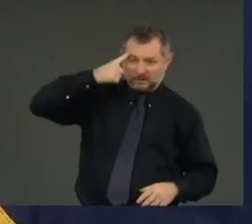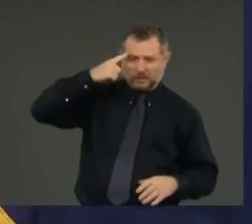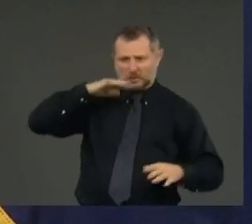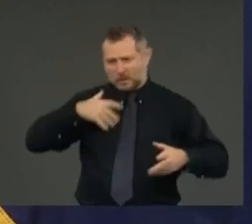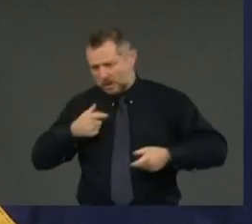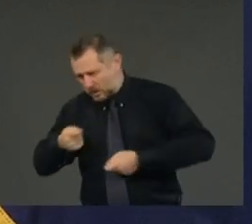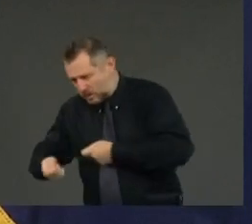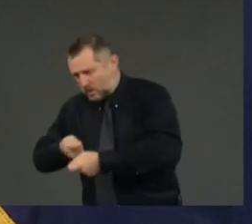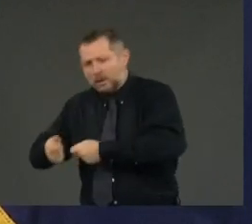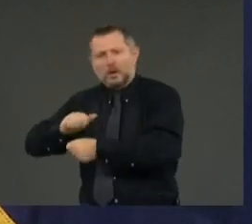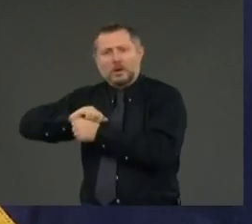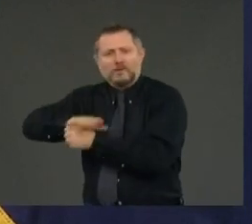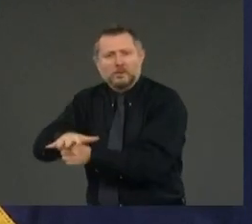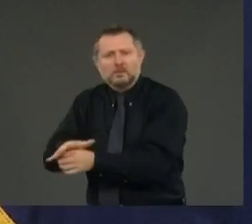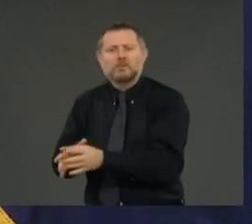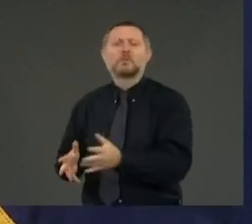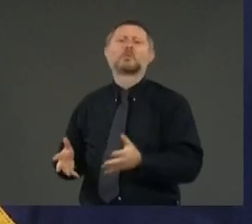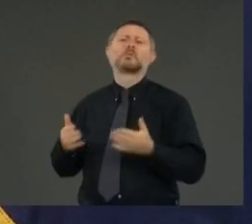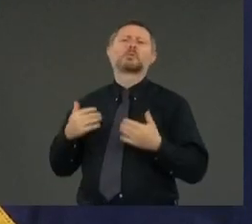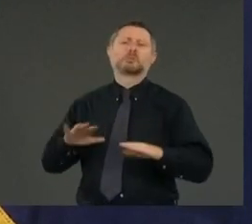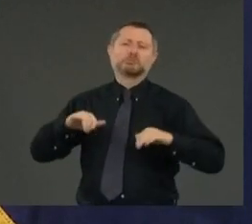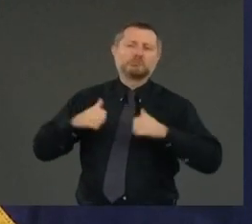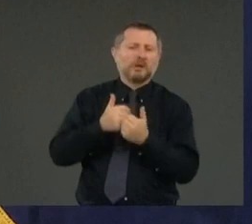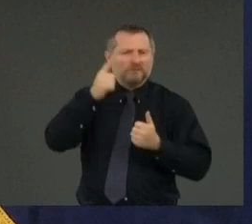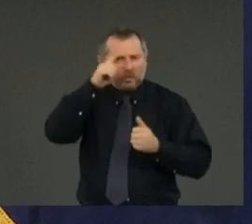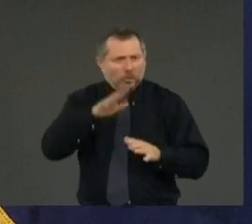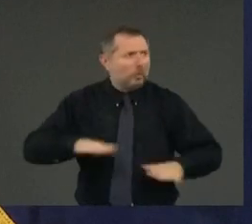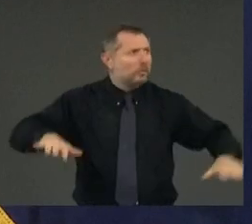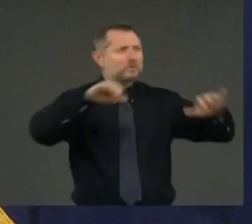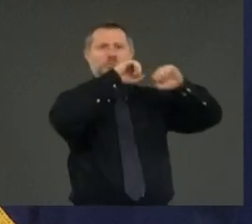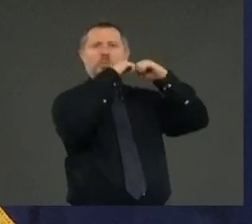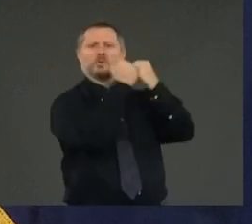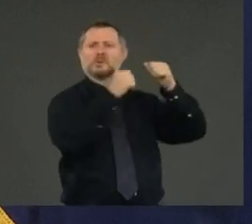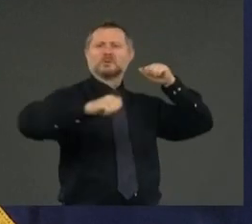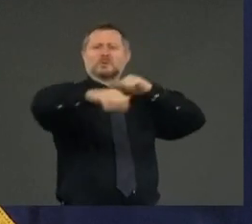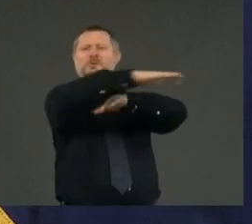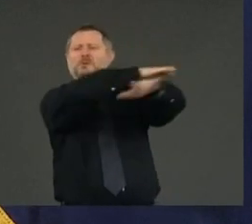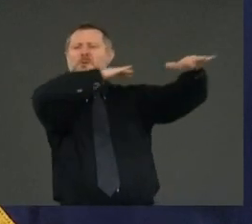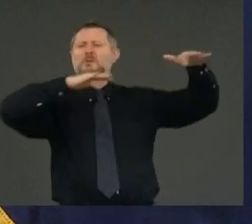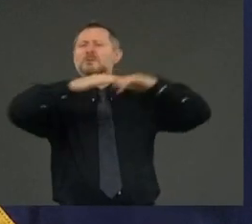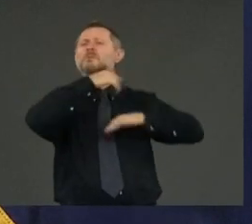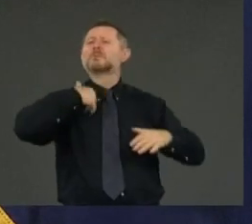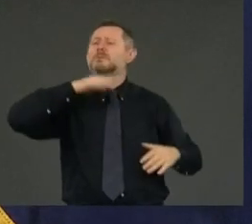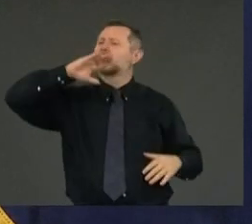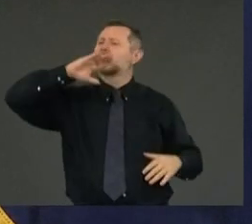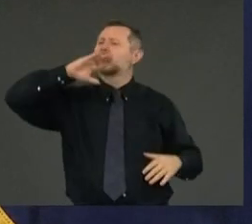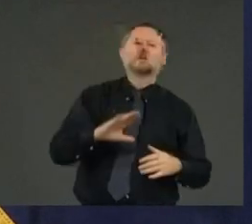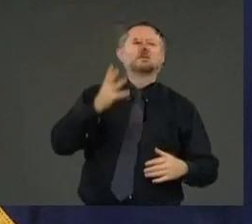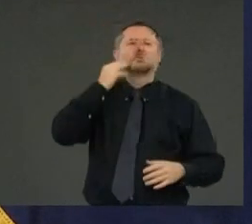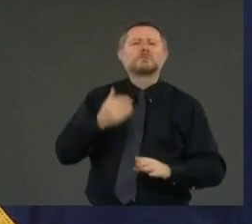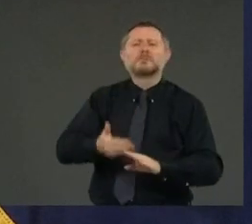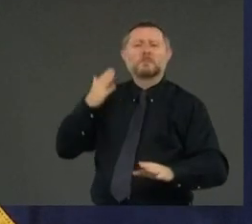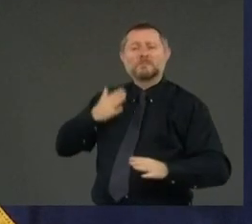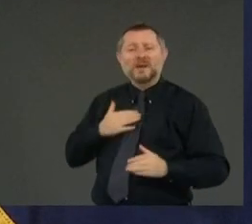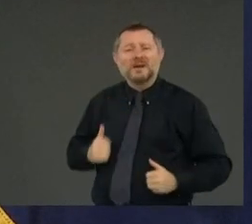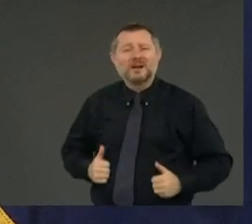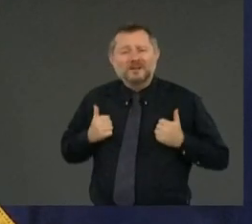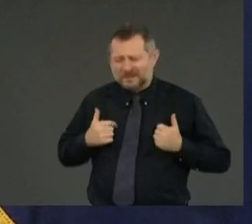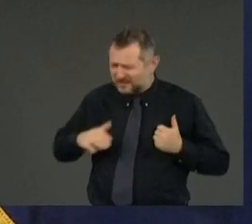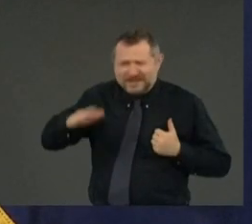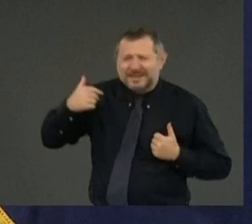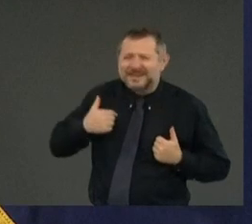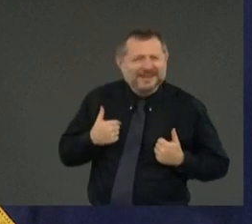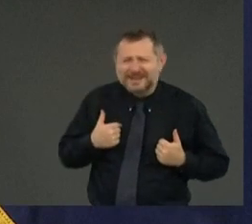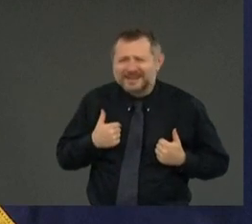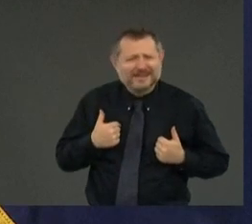coronavirus, challenge for society, unlike anything we have seen in my lifetime. And my lifetime is pretty